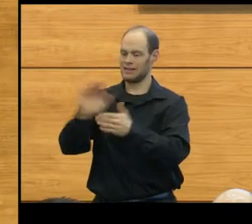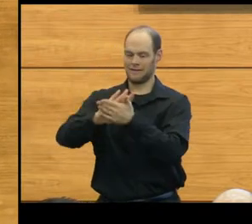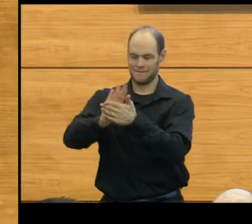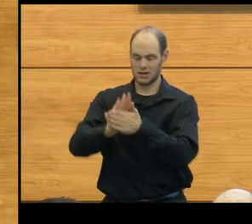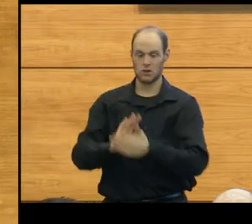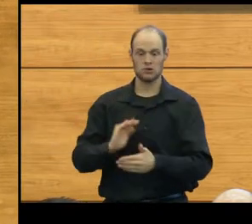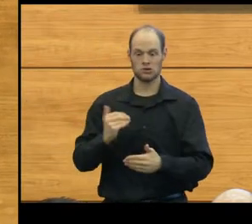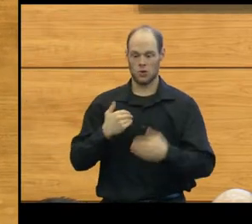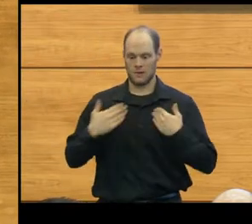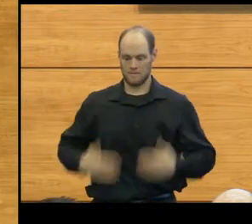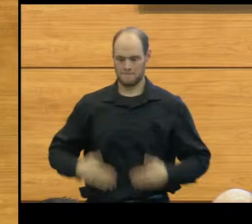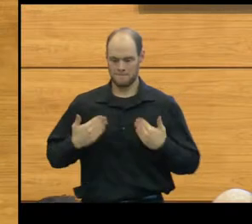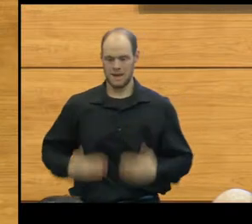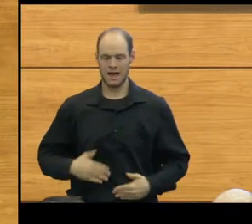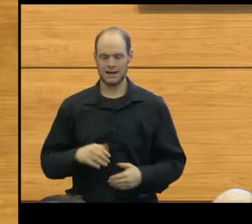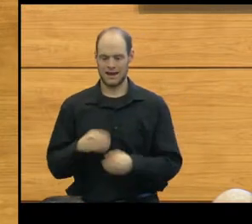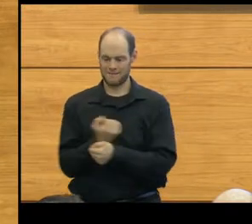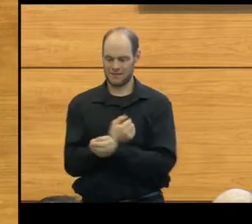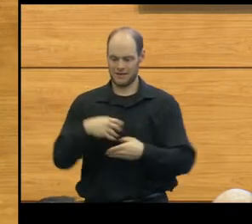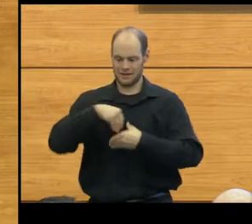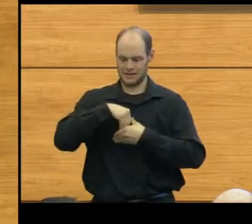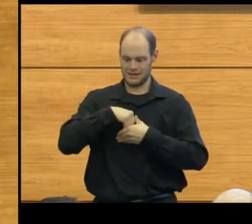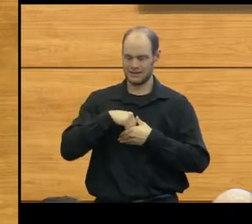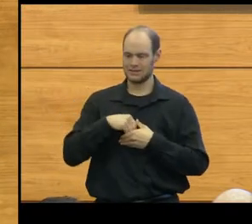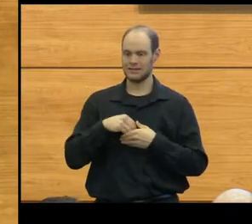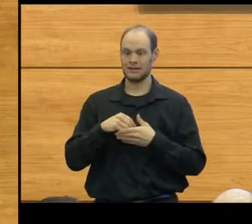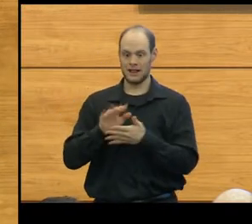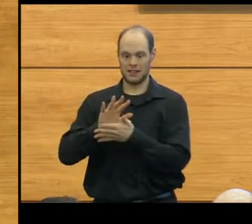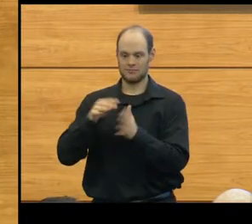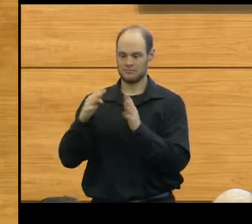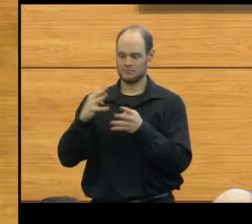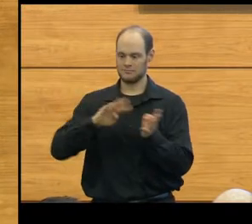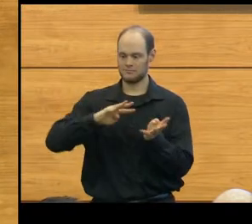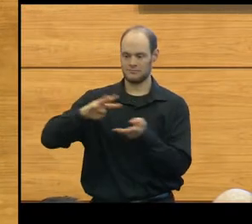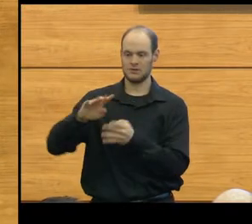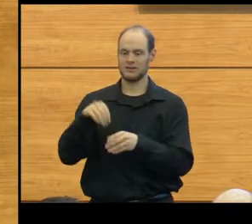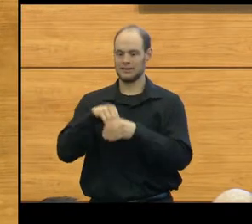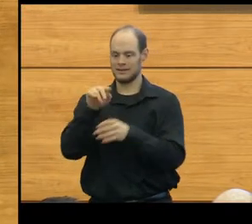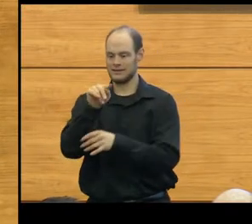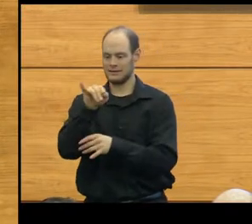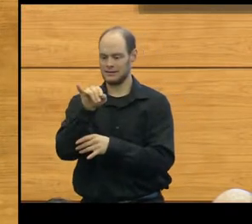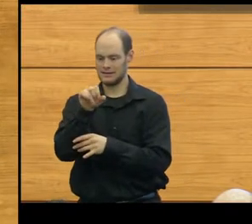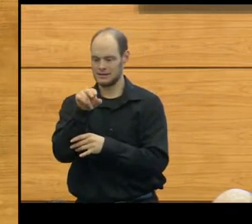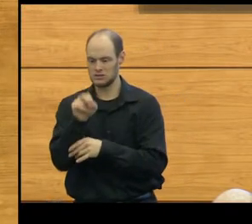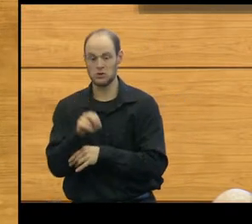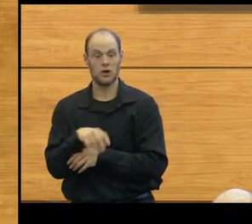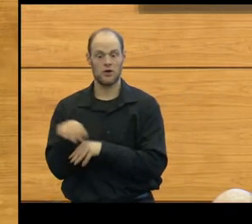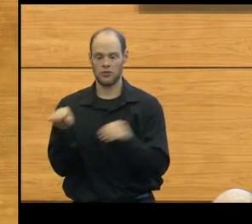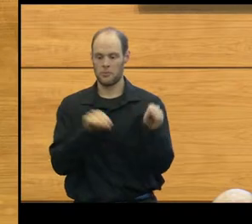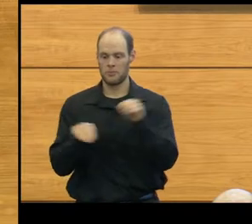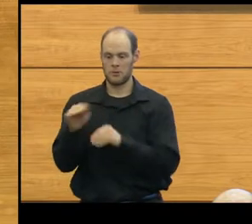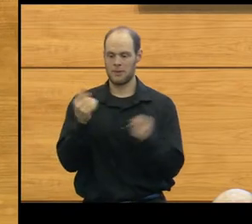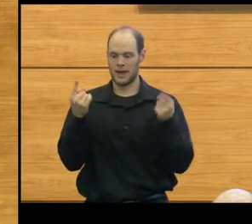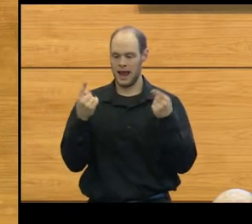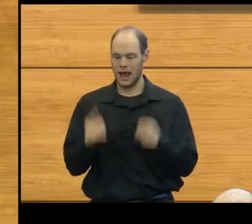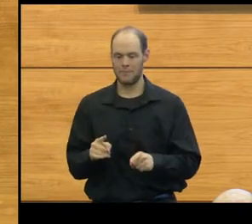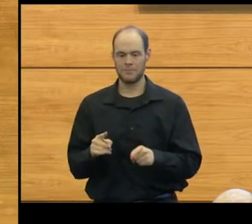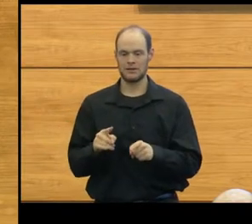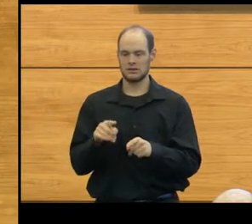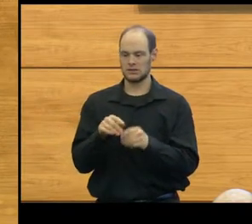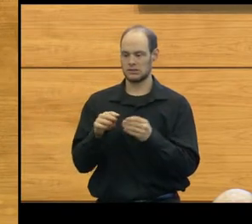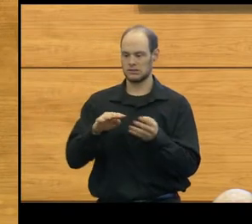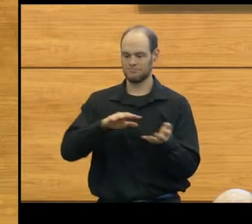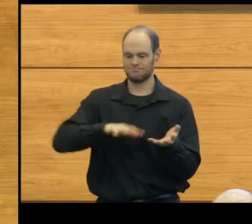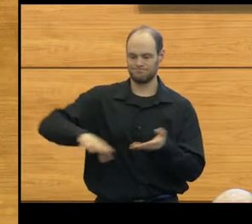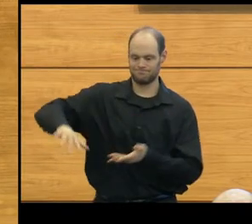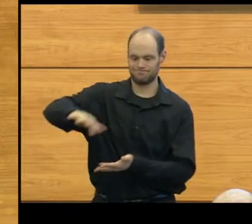all of our physiology, all of the things that are happening, the streaming that happens within tissues, the movement that occurs across